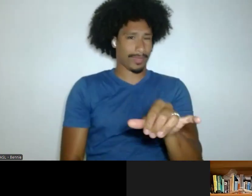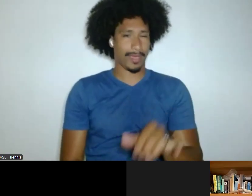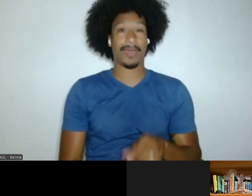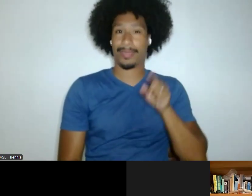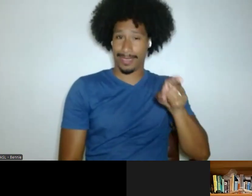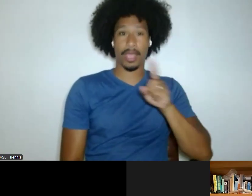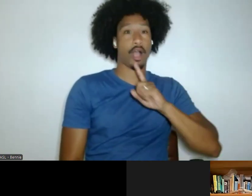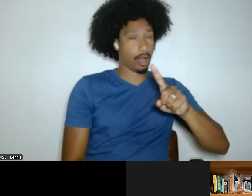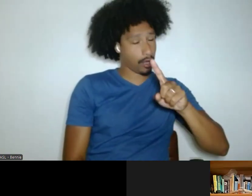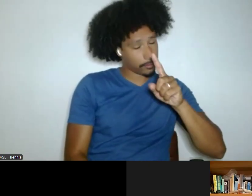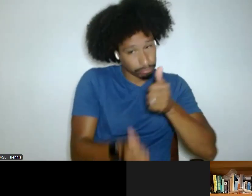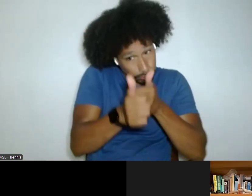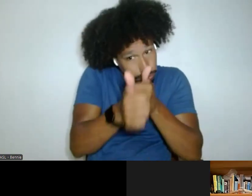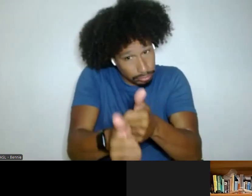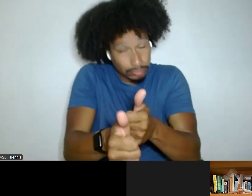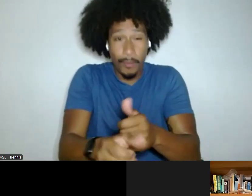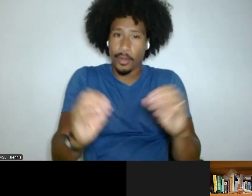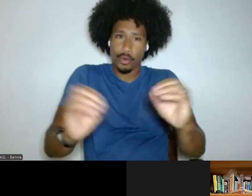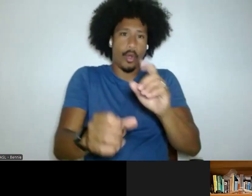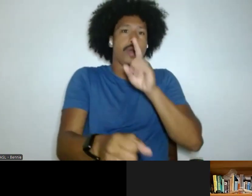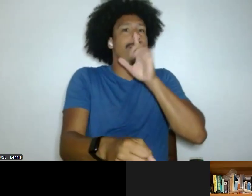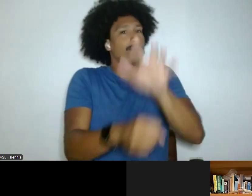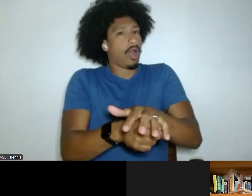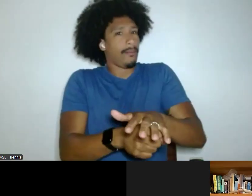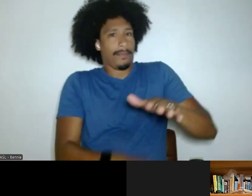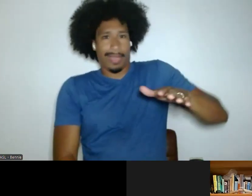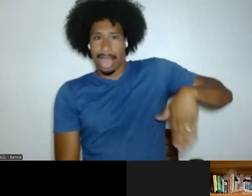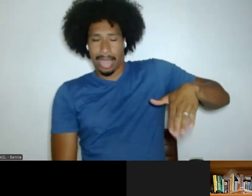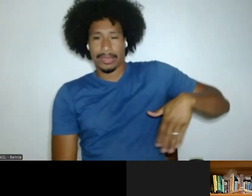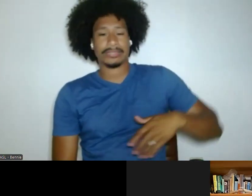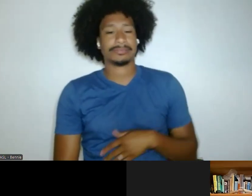on it. There's no confirmed tally yet. Also, there's